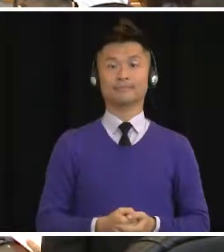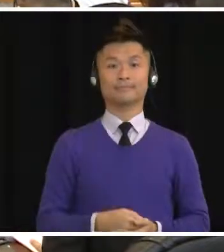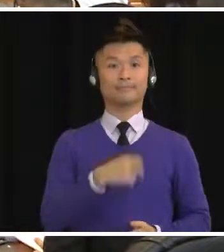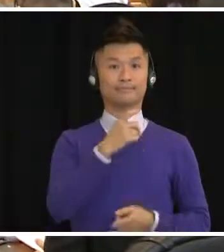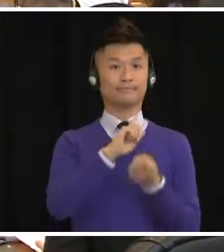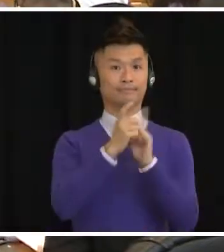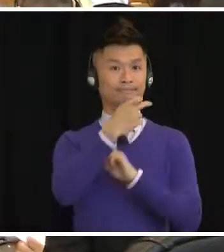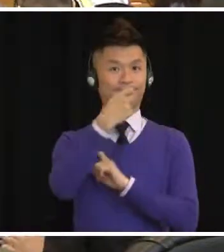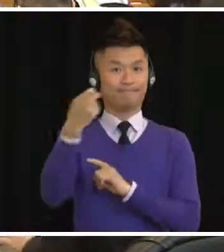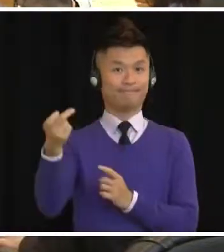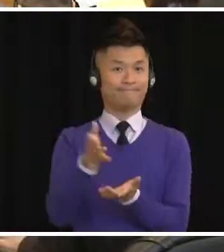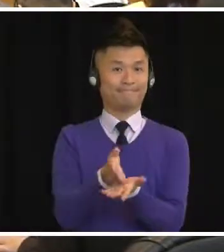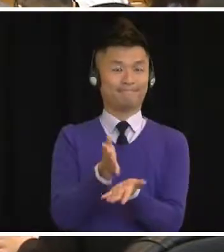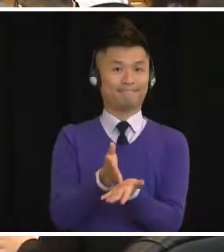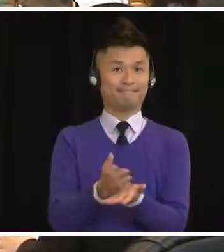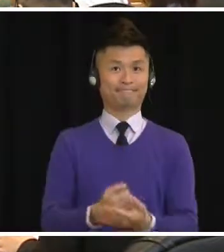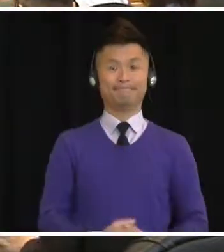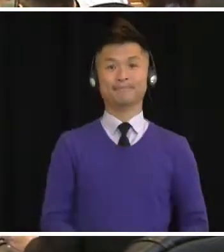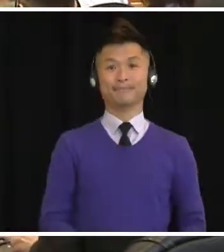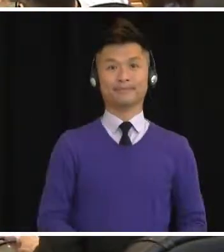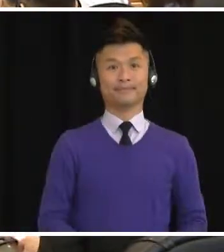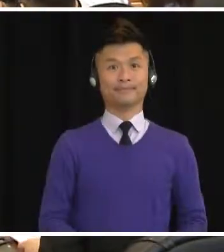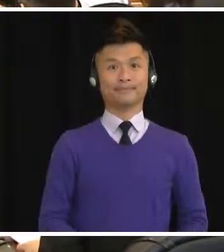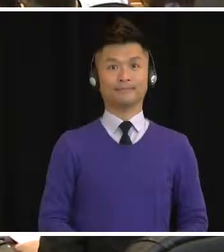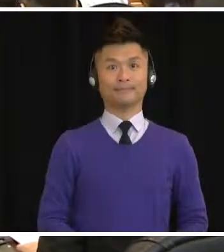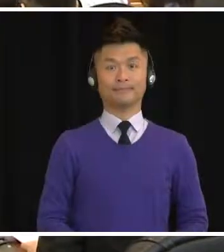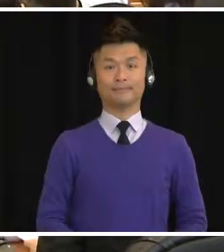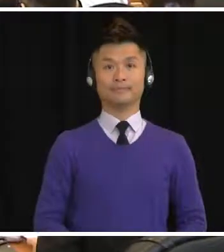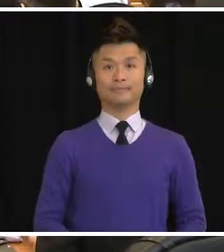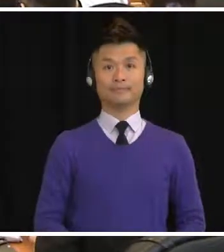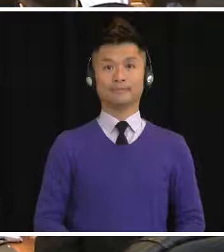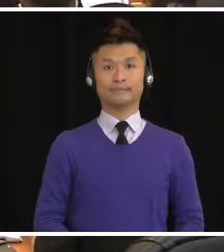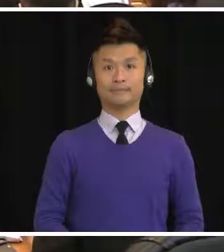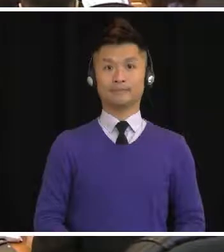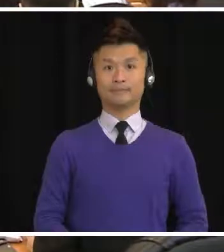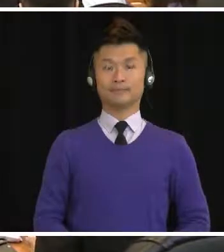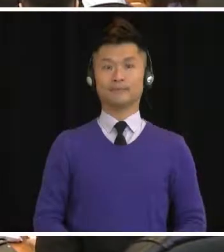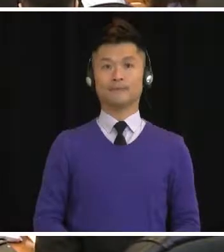start a review meeting. Mr. Dork, the floor is yours.